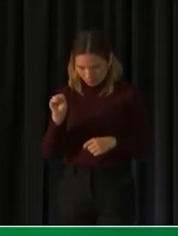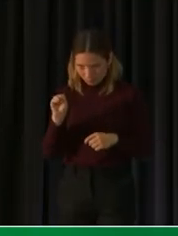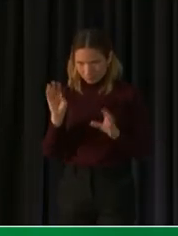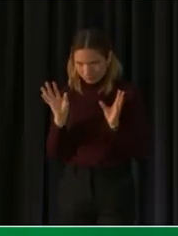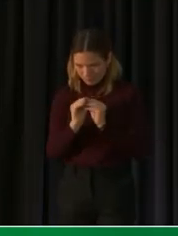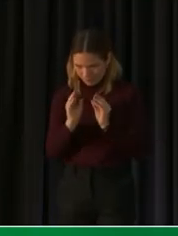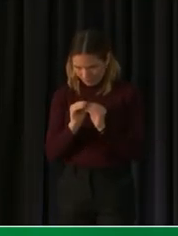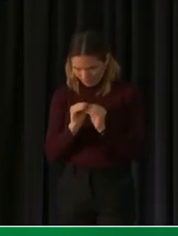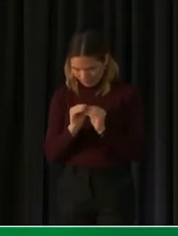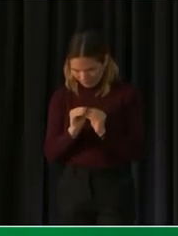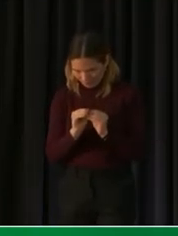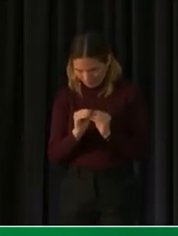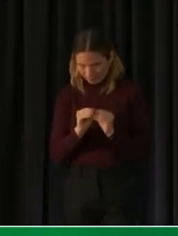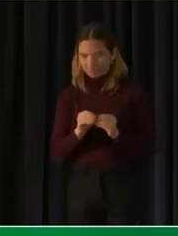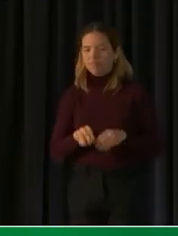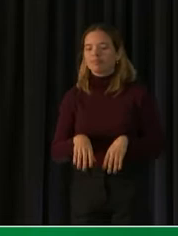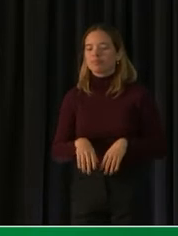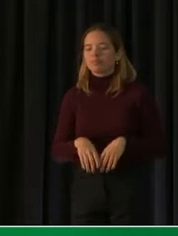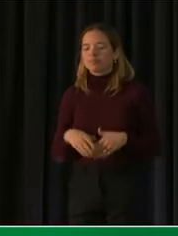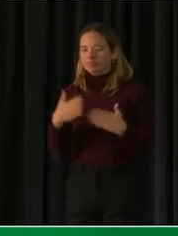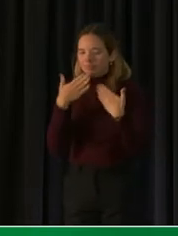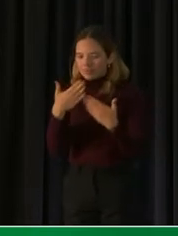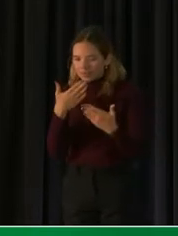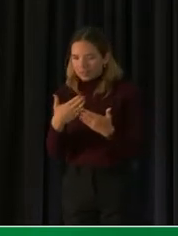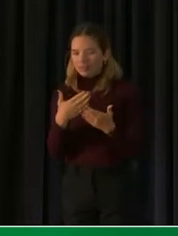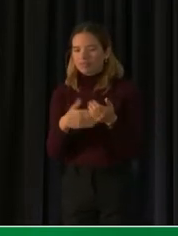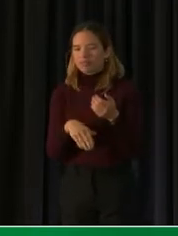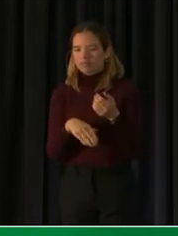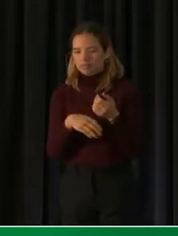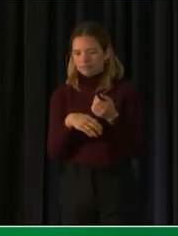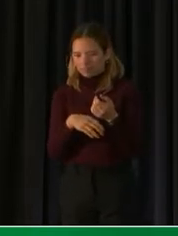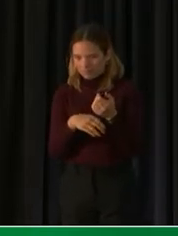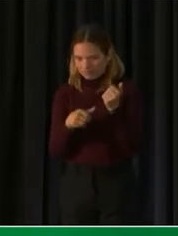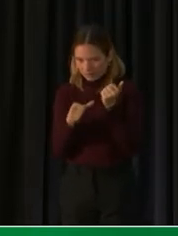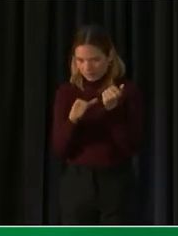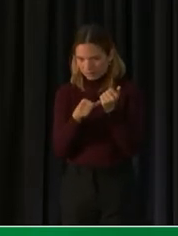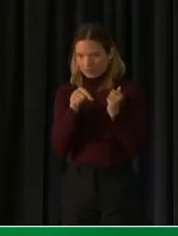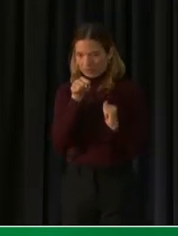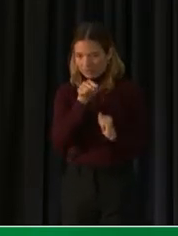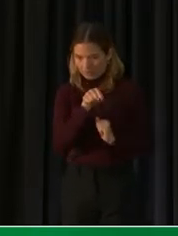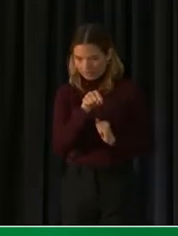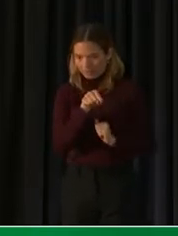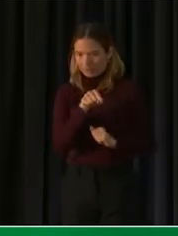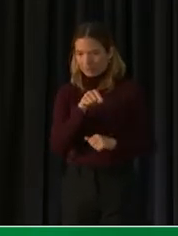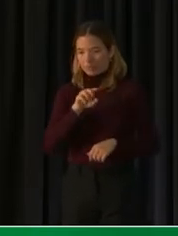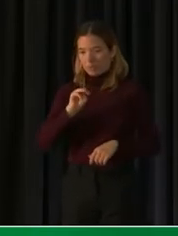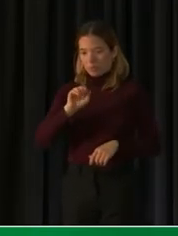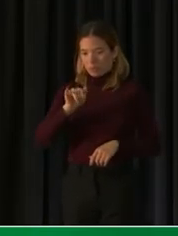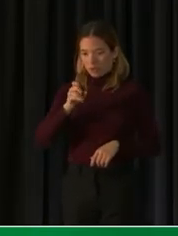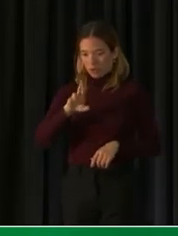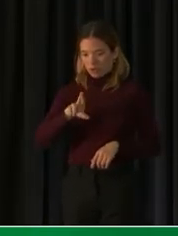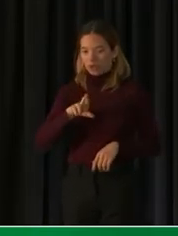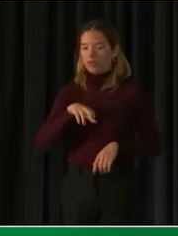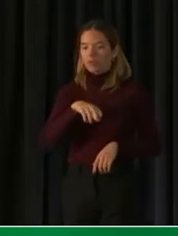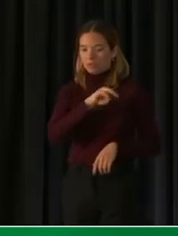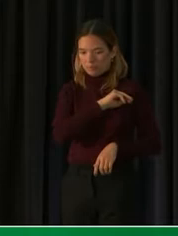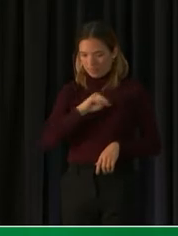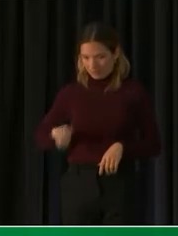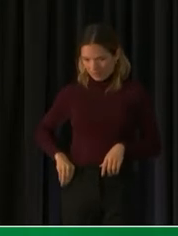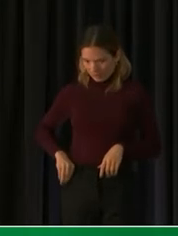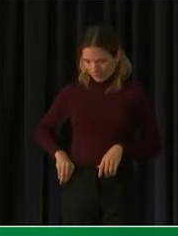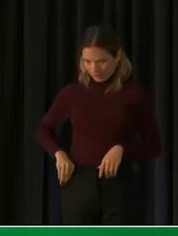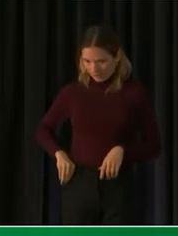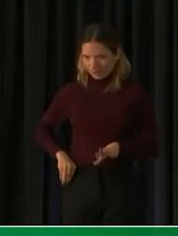Deputy Chief of Staff of Mayor Muriel Bowser. Today, we are again joined by the Chancellor of DC Public Schools, Dr. Louis